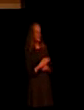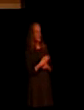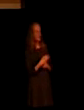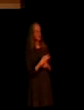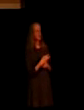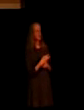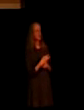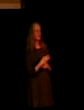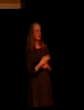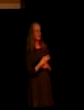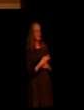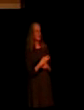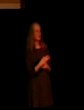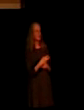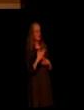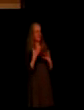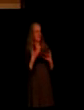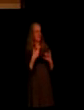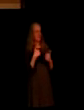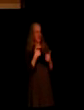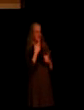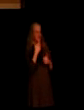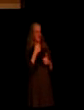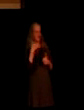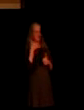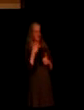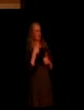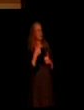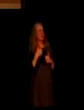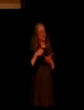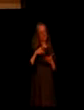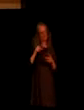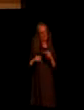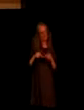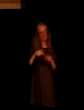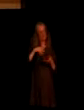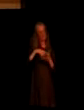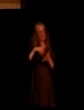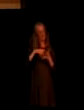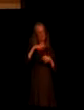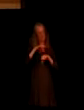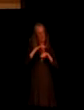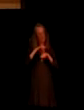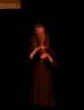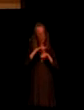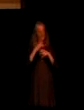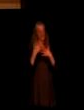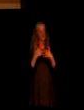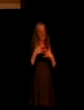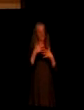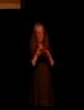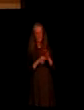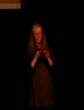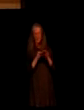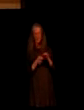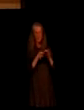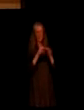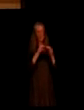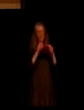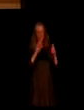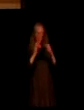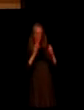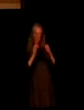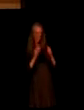this. This was some geographers that were doing some very simple correlations of plant growth